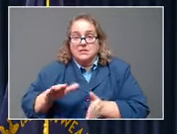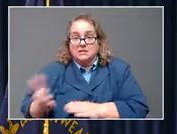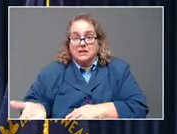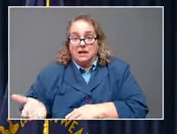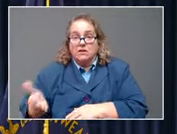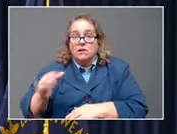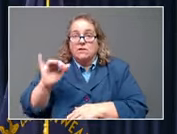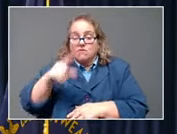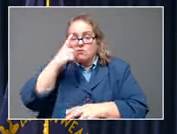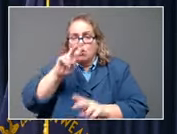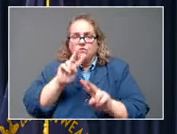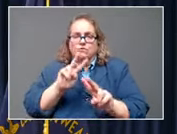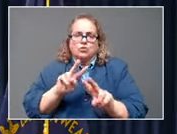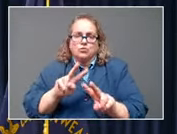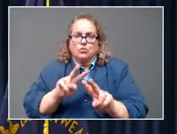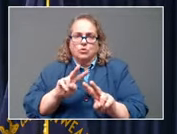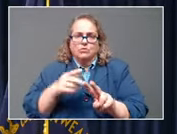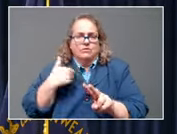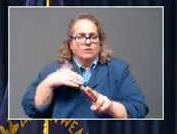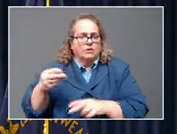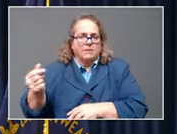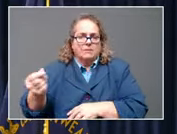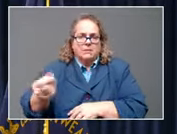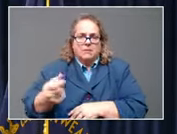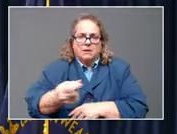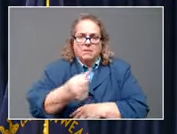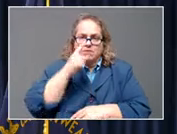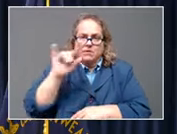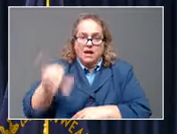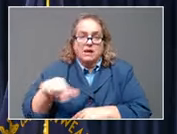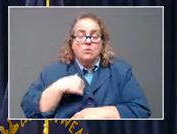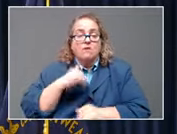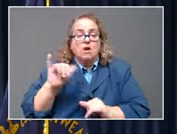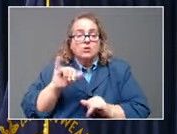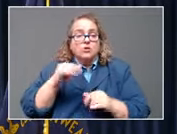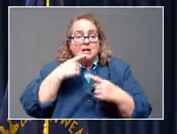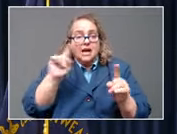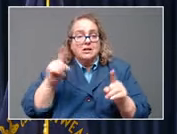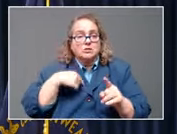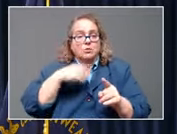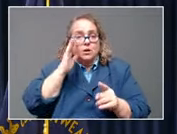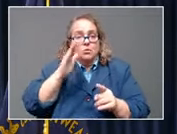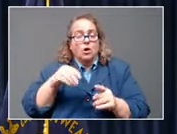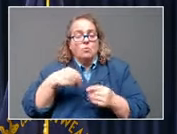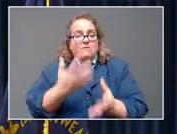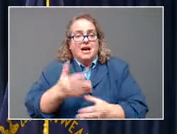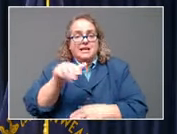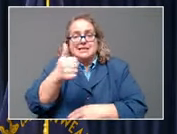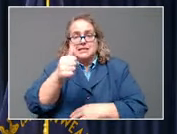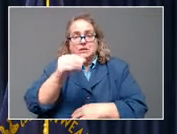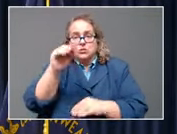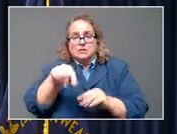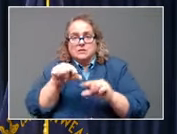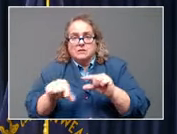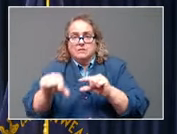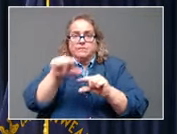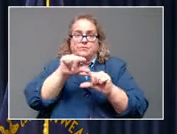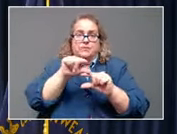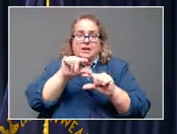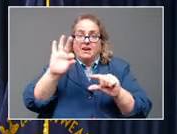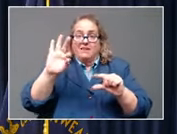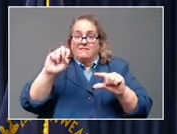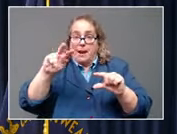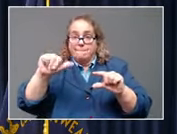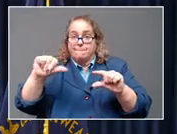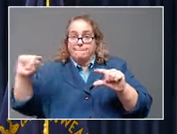funeral expenses. We've announced that we'll be providing 10% on top of FEMA awards to uninsured homeowners, and today we